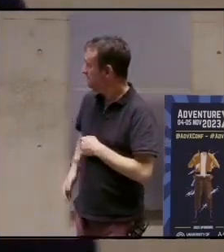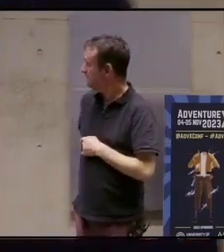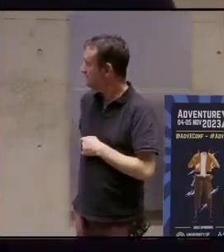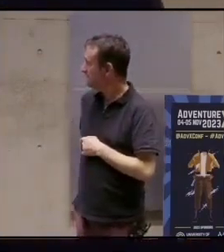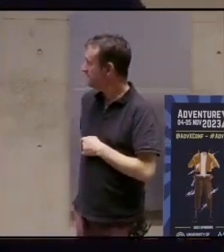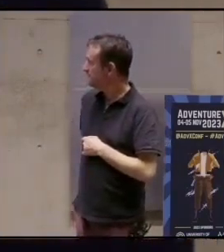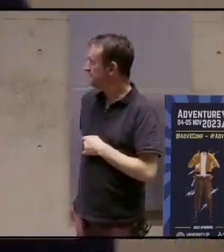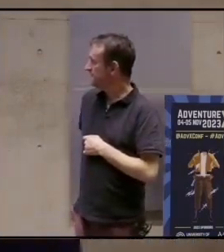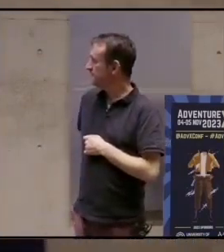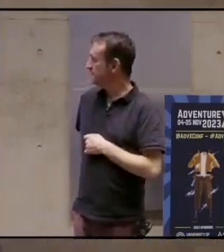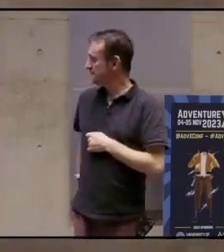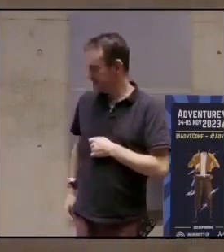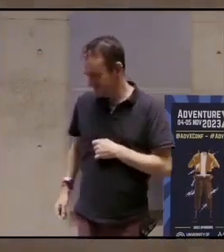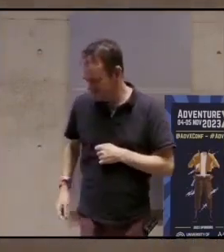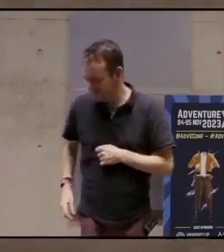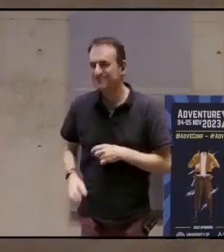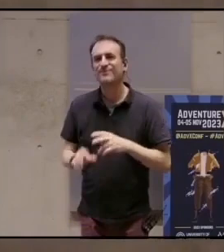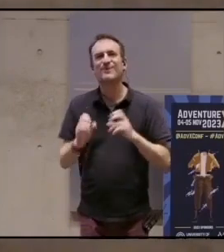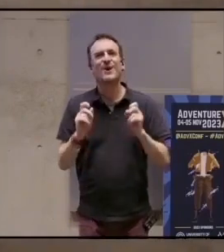Okay.